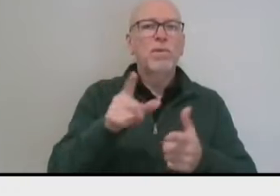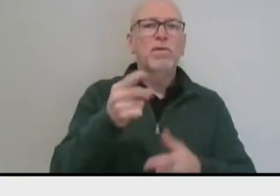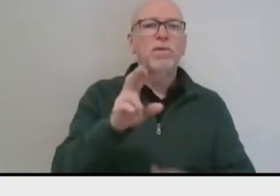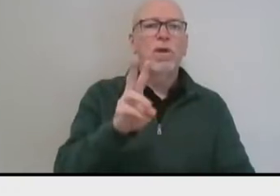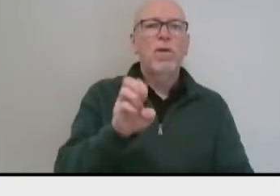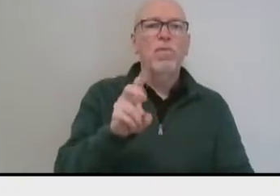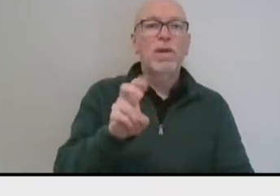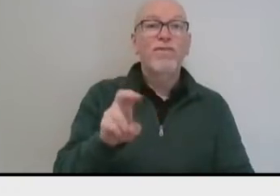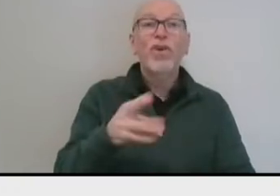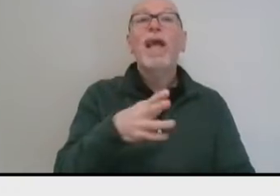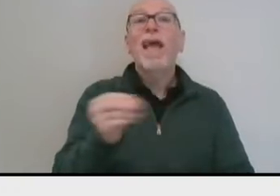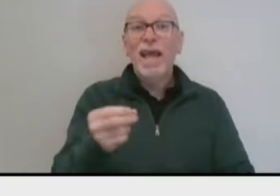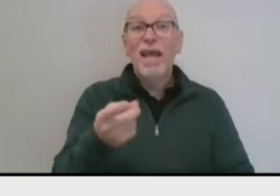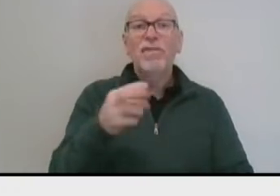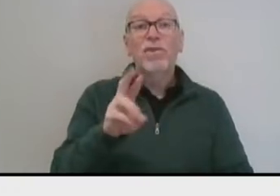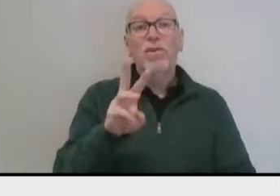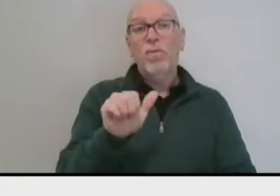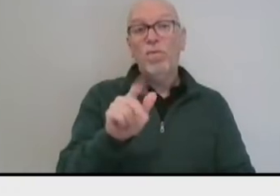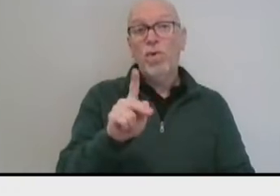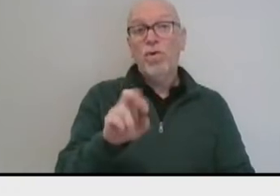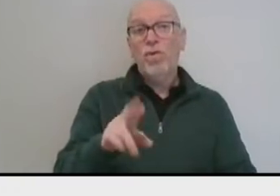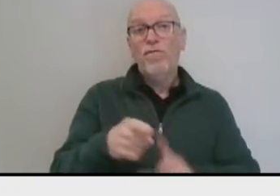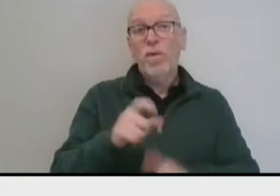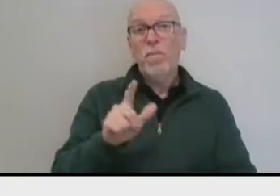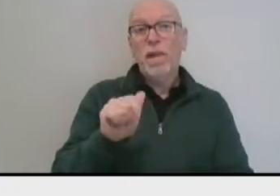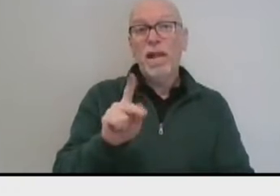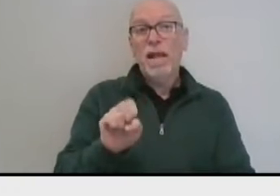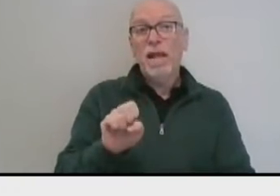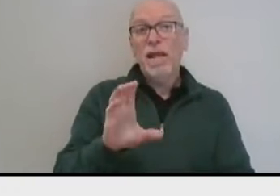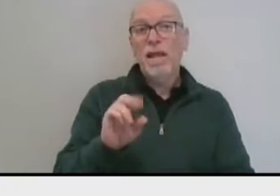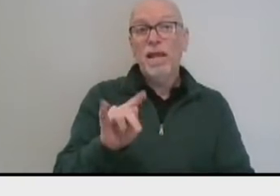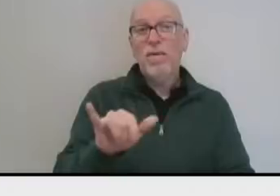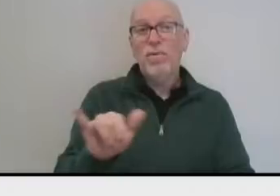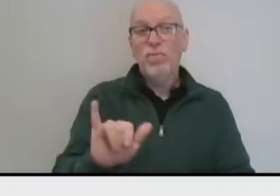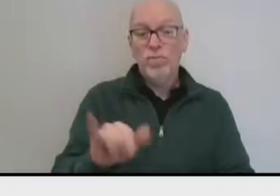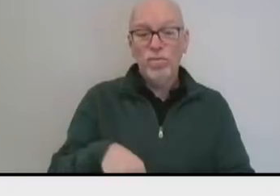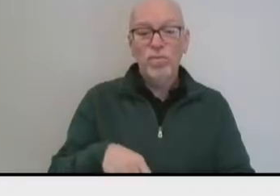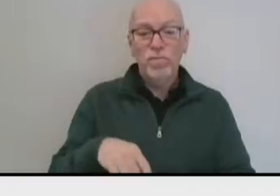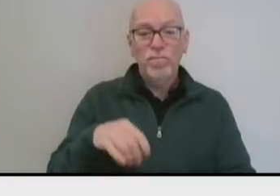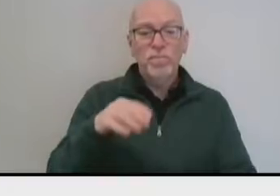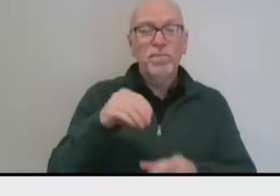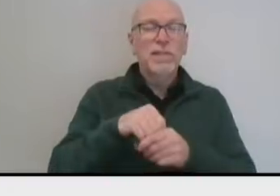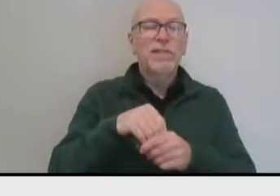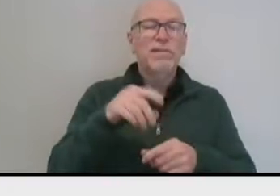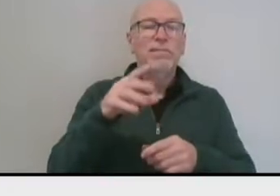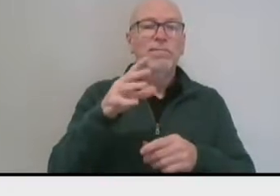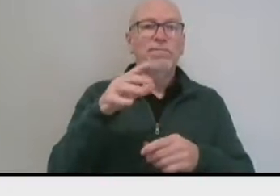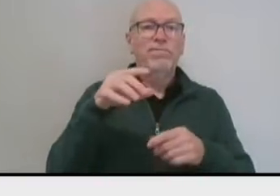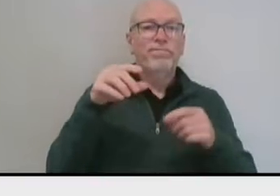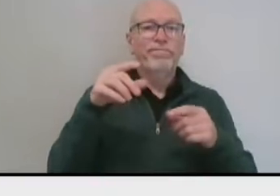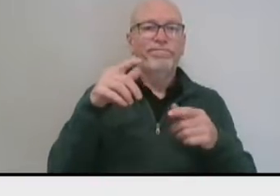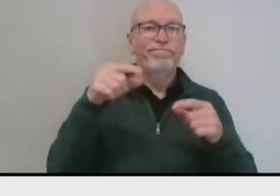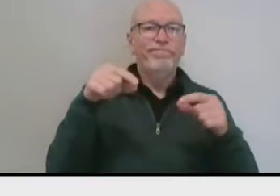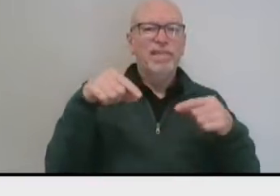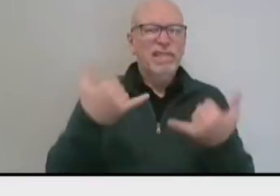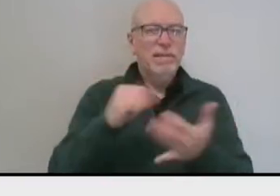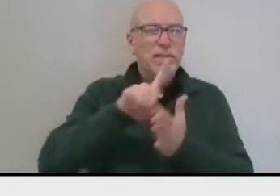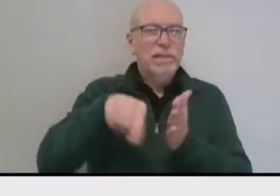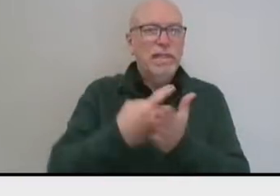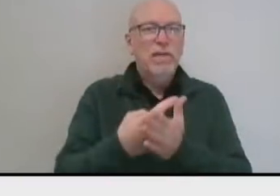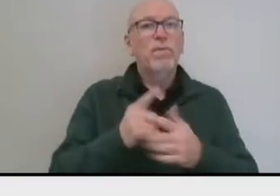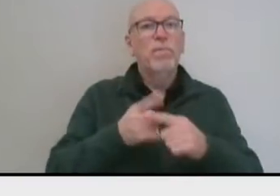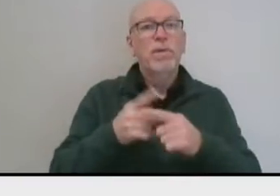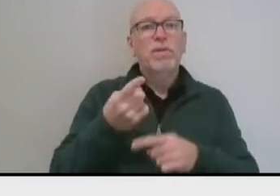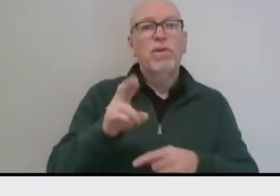we'll hear from Dr. Walker up in Lake County as well inside this hour, and Dr. Shirley, who's